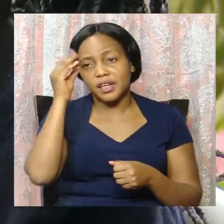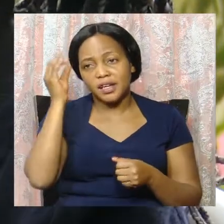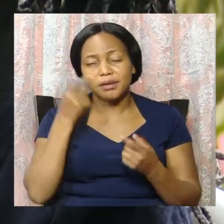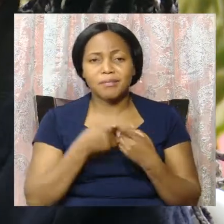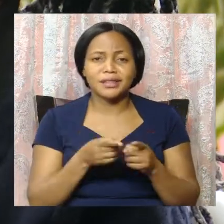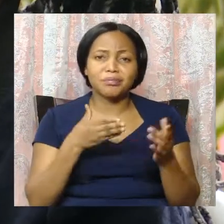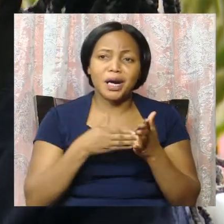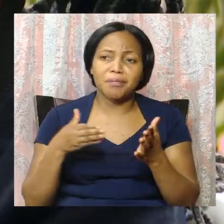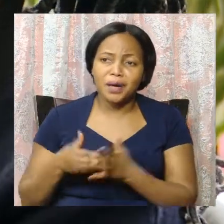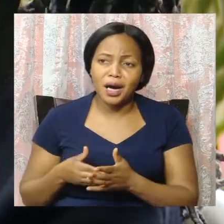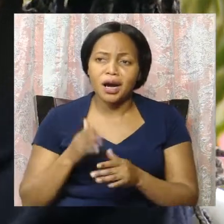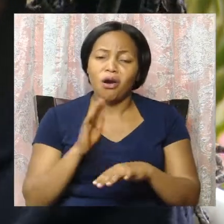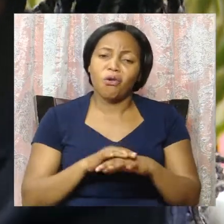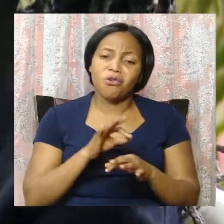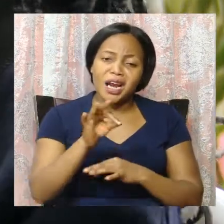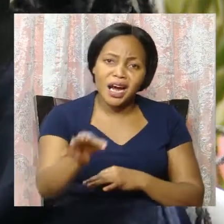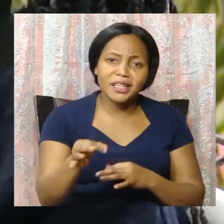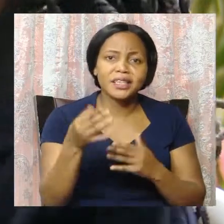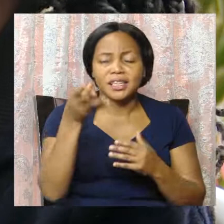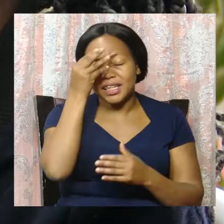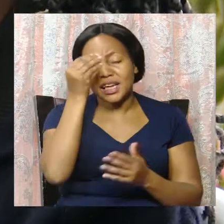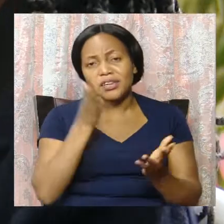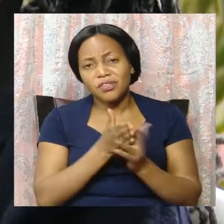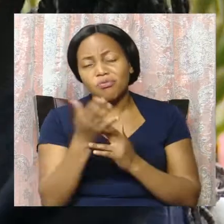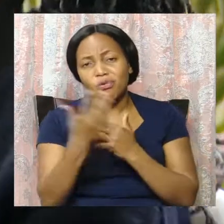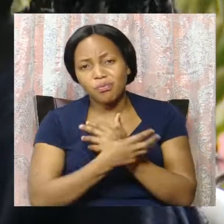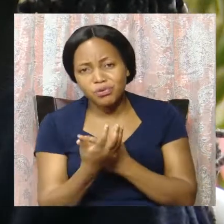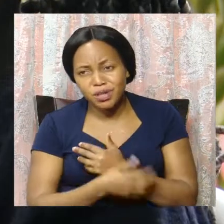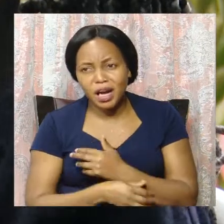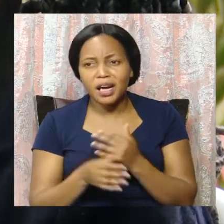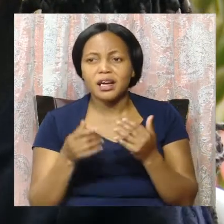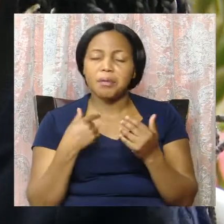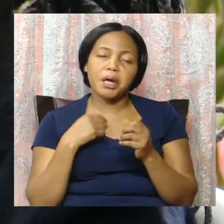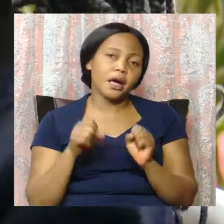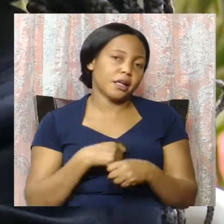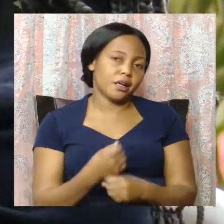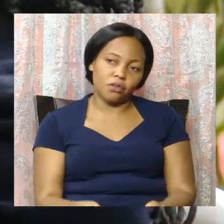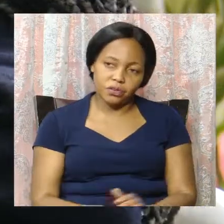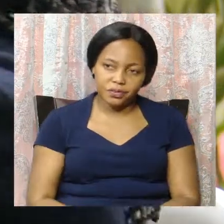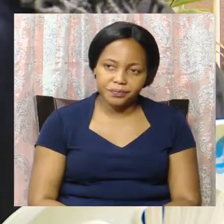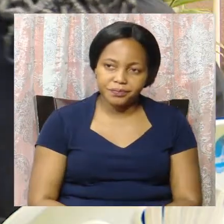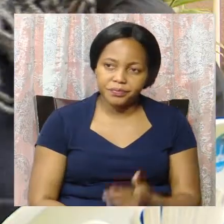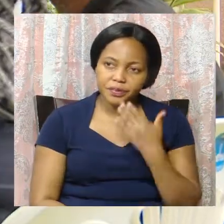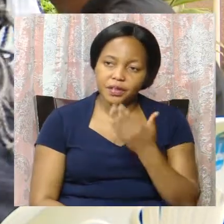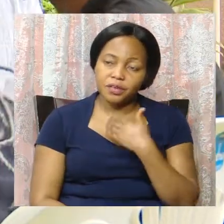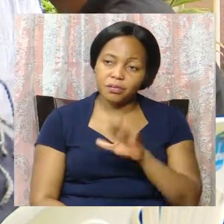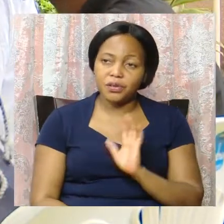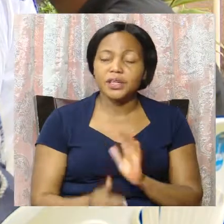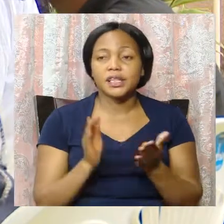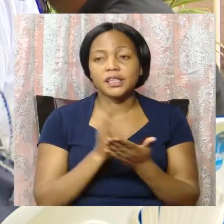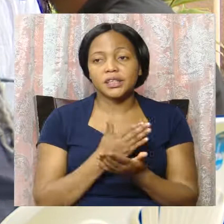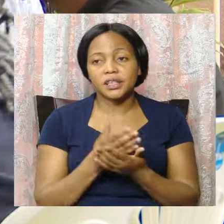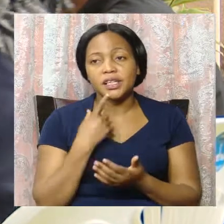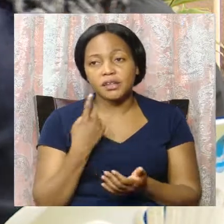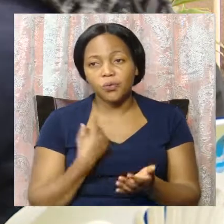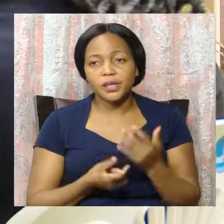able to attend right now, there are ups and downs. I have to attend some things. Thank you. So I miss my lessons and classes. Thank you so much. Thank you very much,